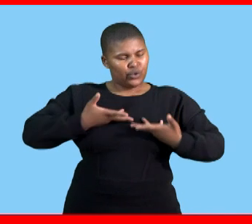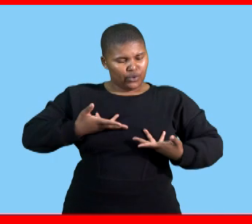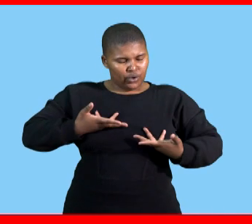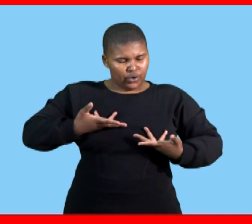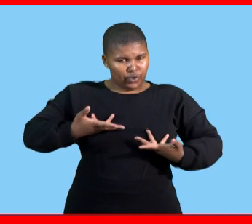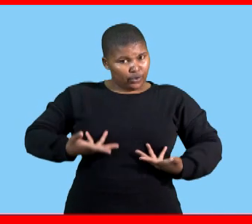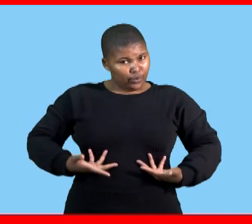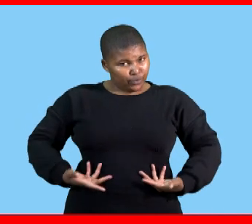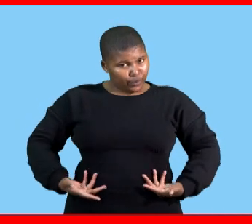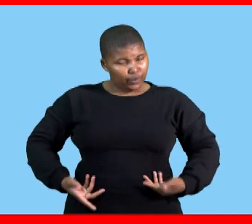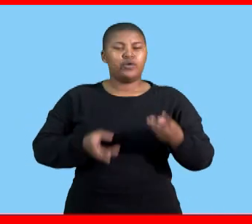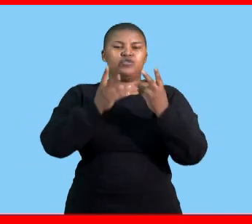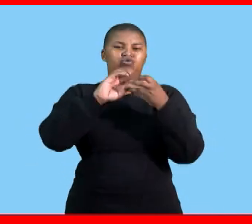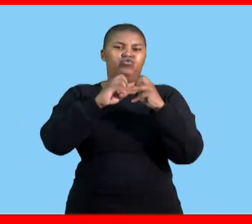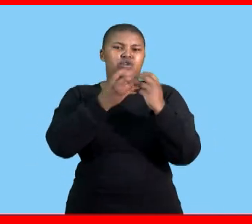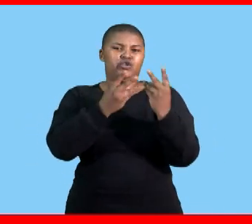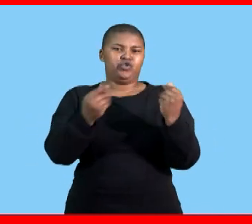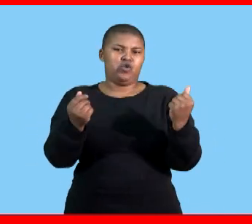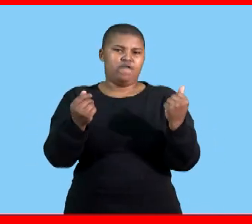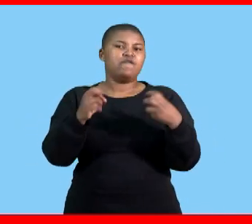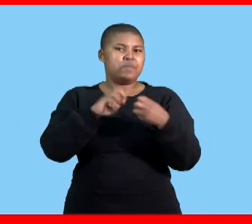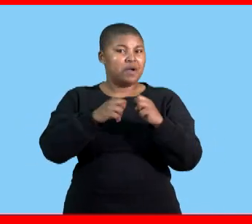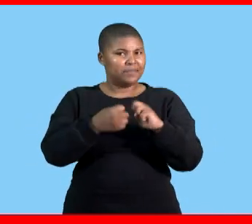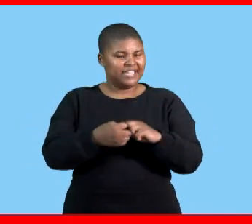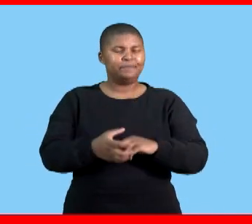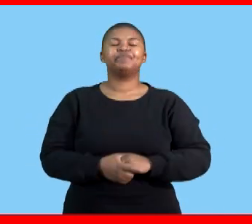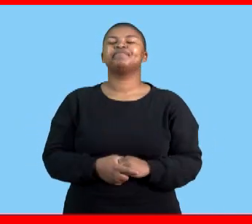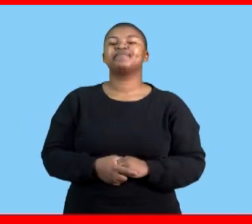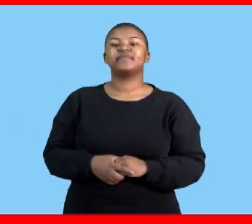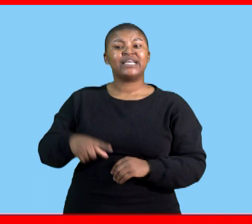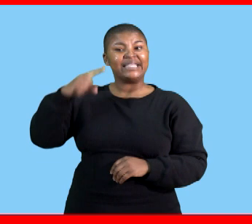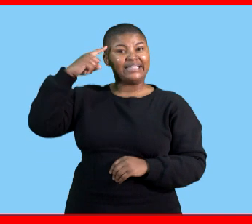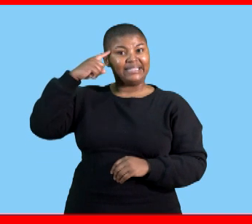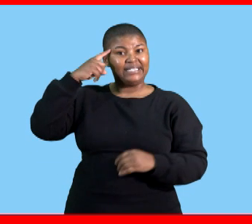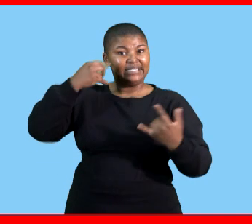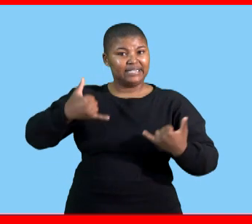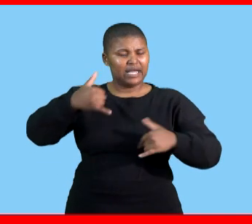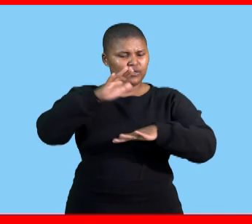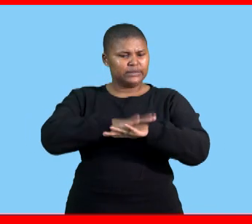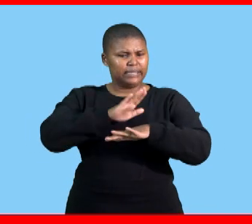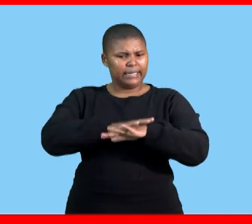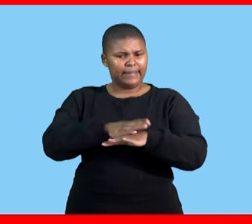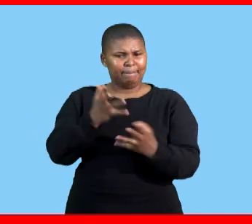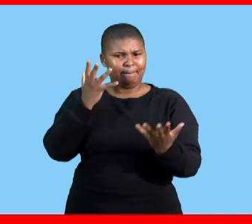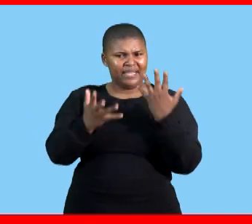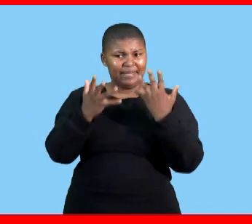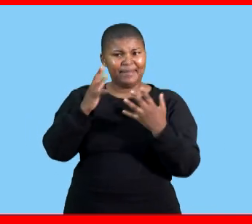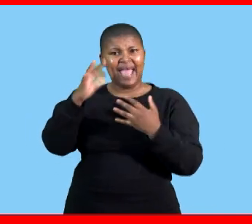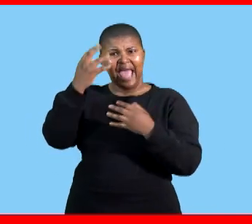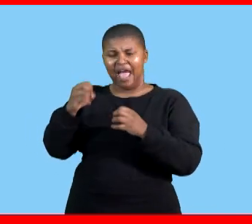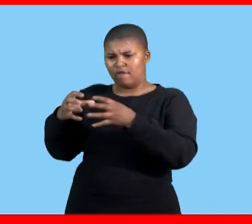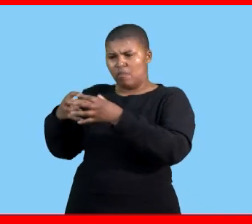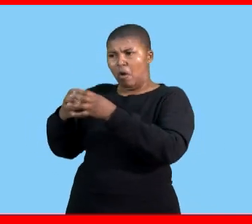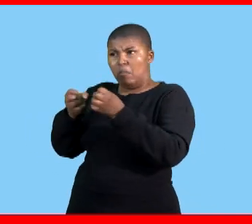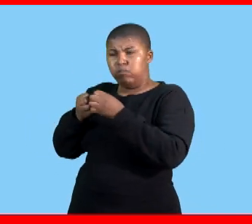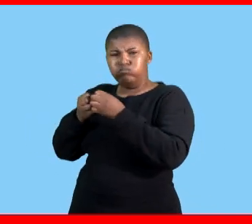So let's think about a situation where we are probably saying there is a bomb that is about to explode. Now,